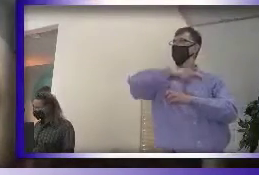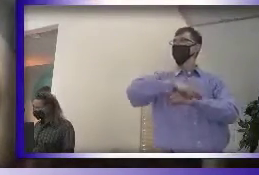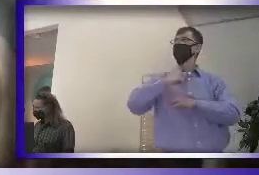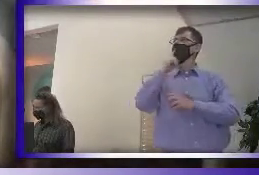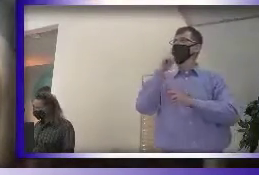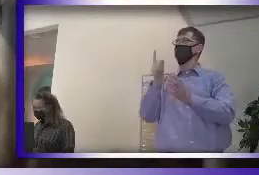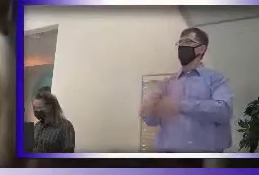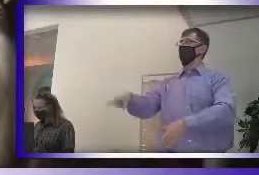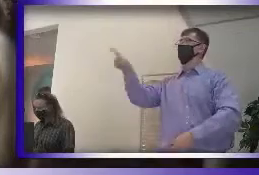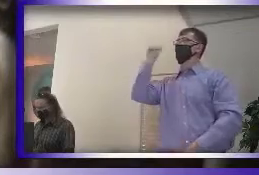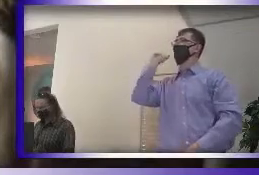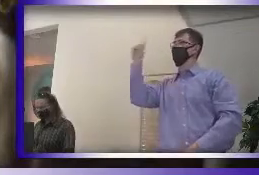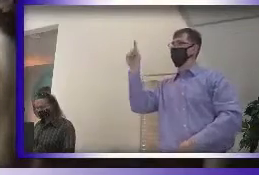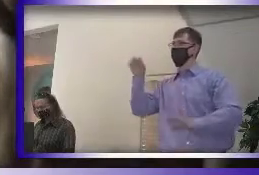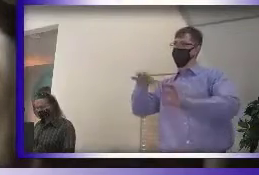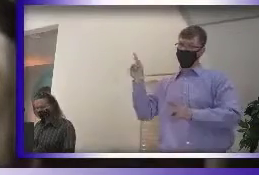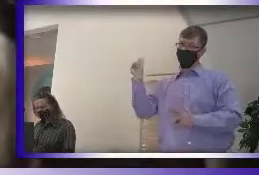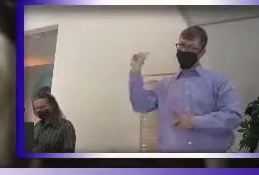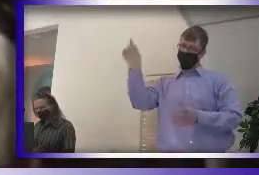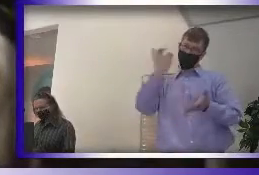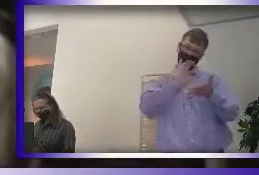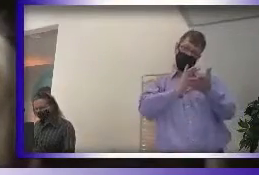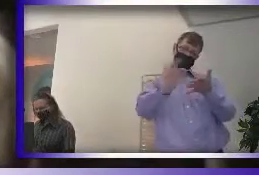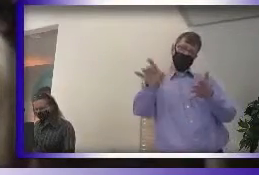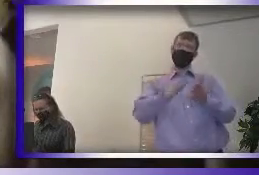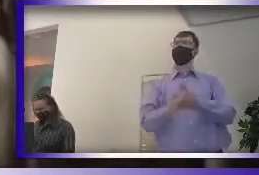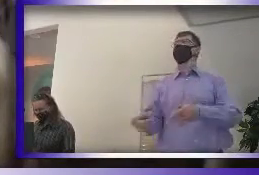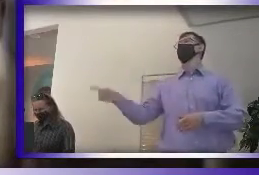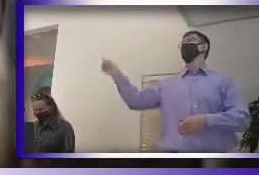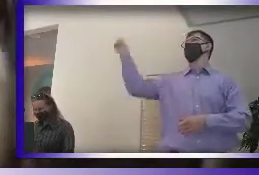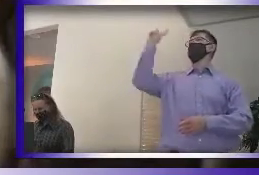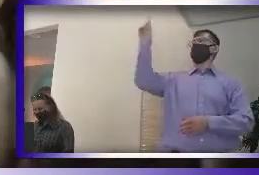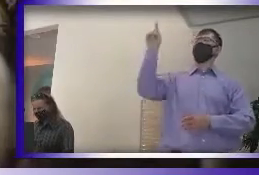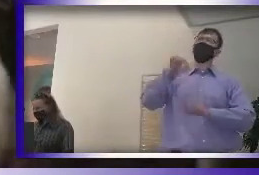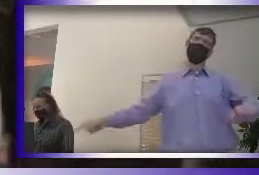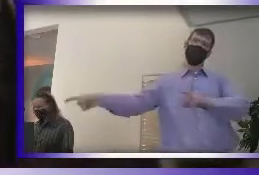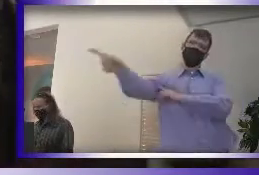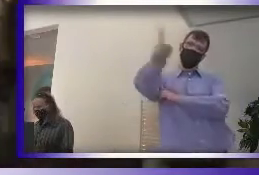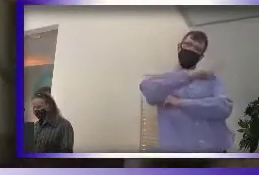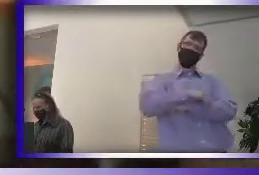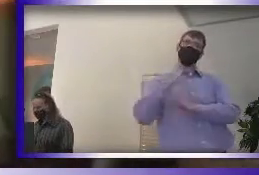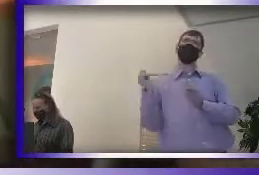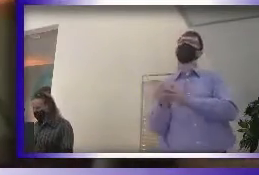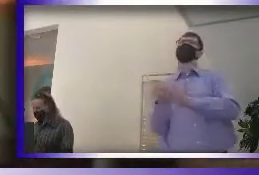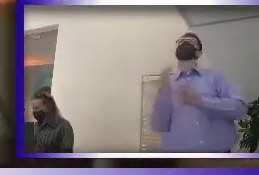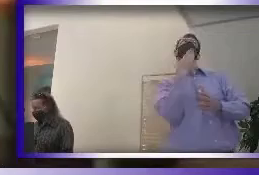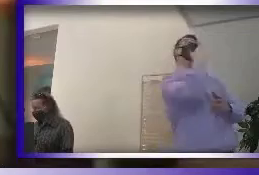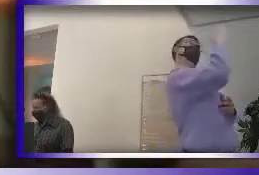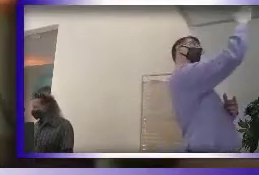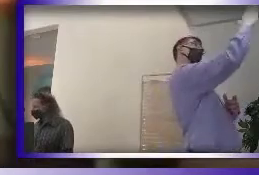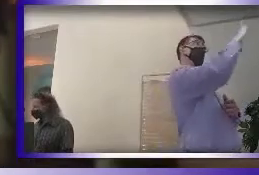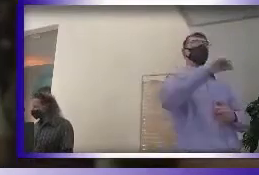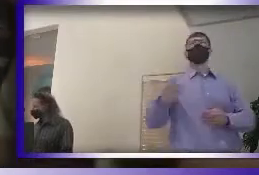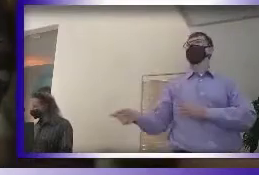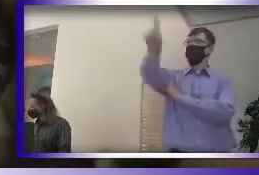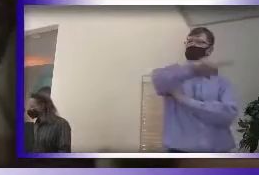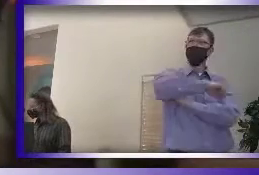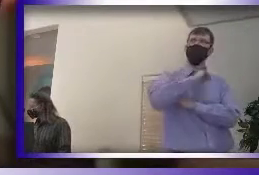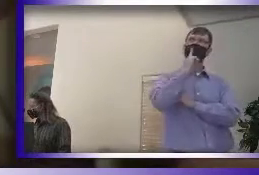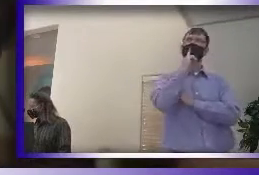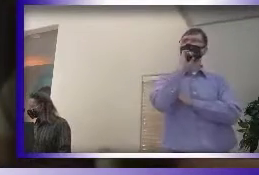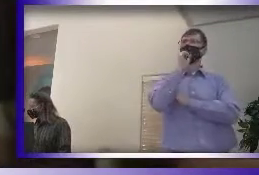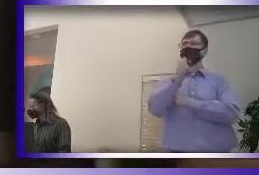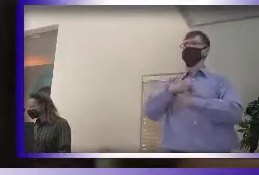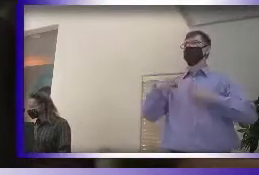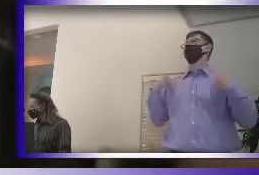us. And what I know and claim for all of us is that this one mind, this one being, this one life